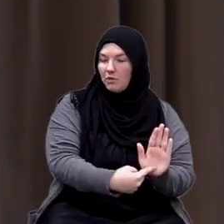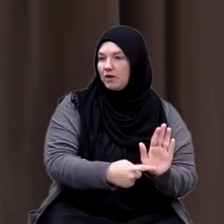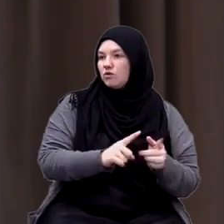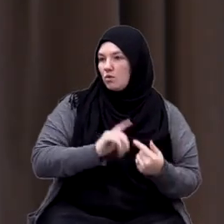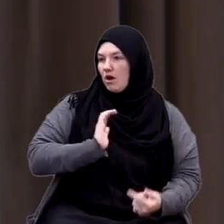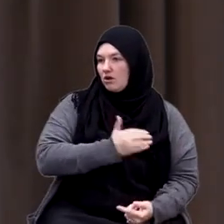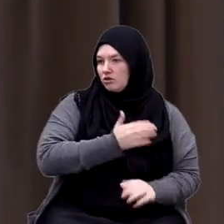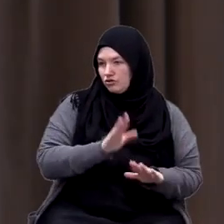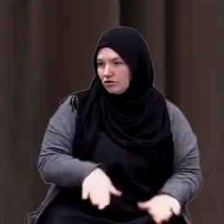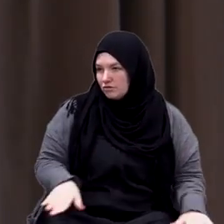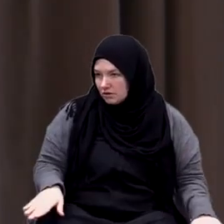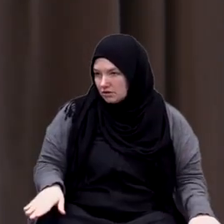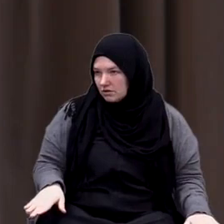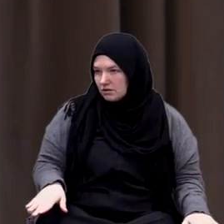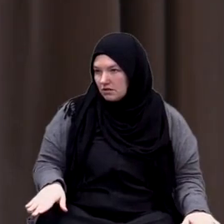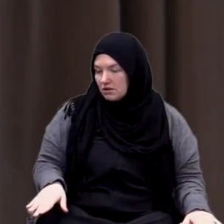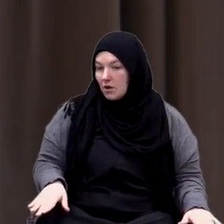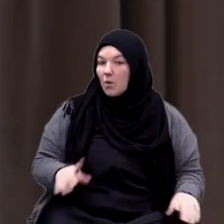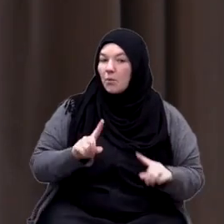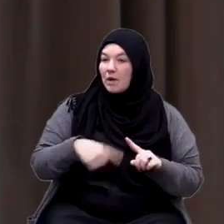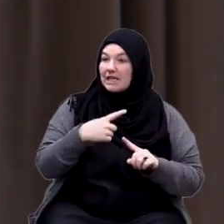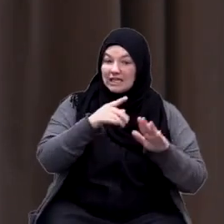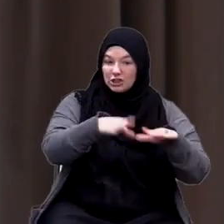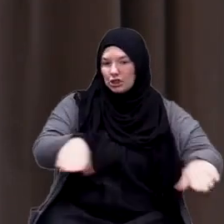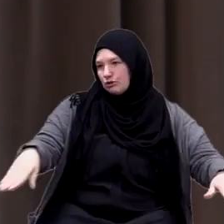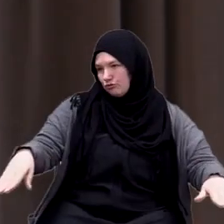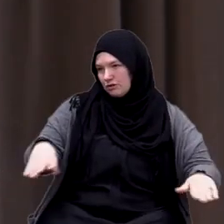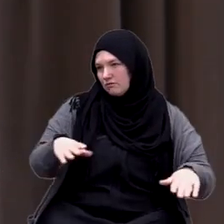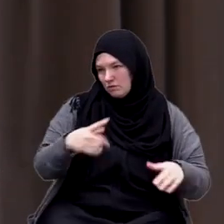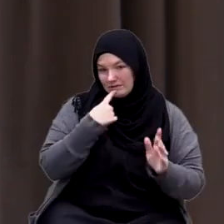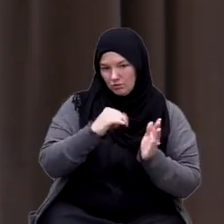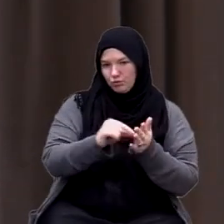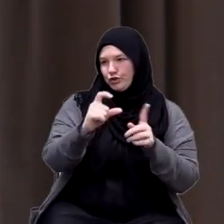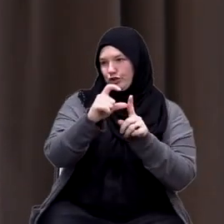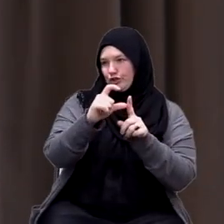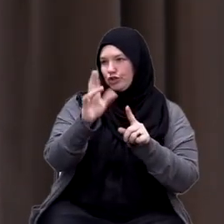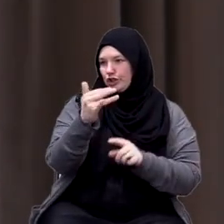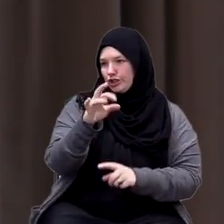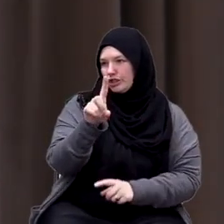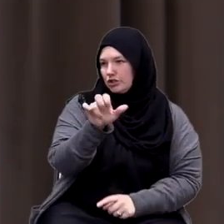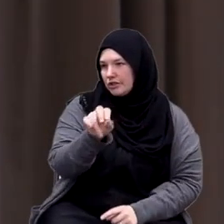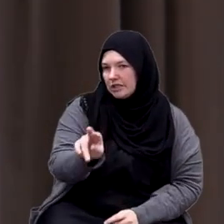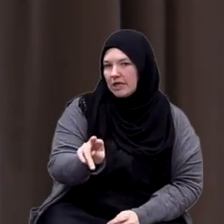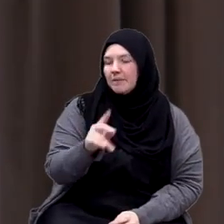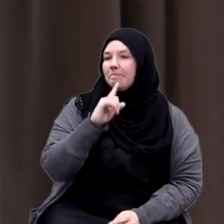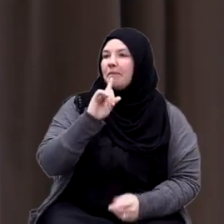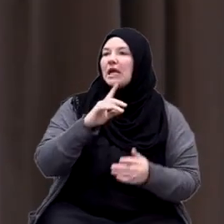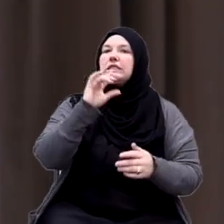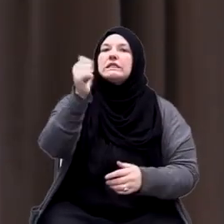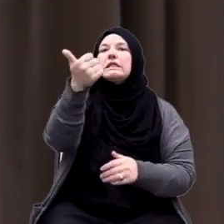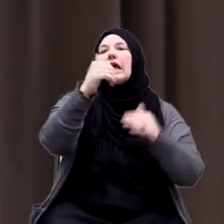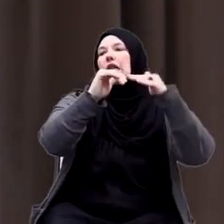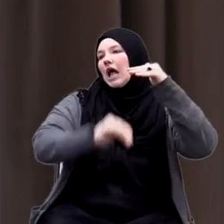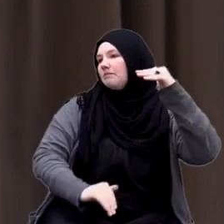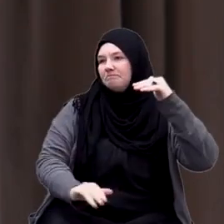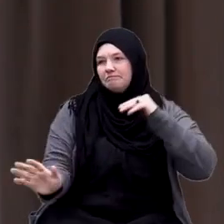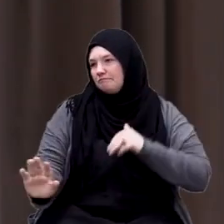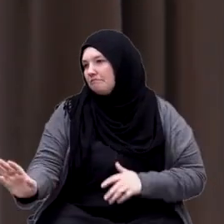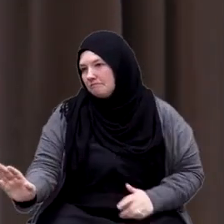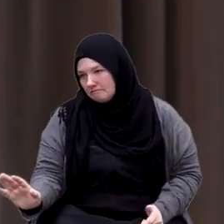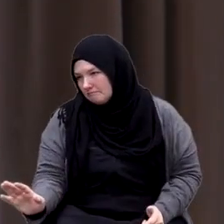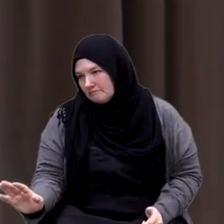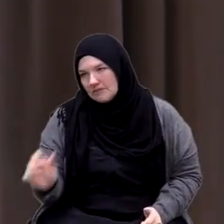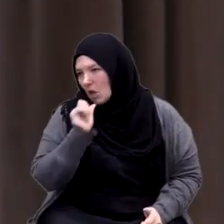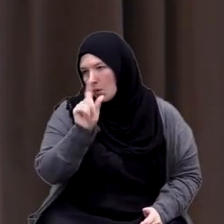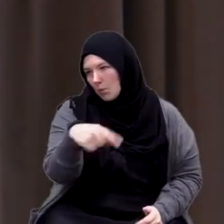children, and when I say children, by the way, I don't mean those who are under 10.